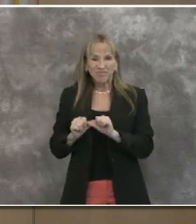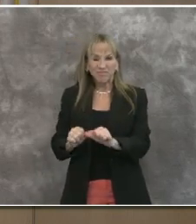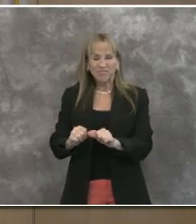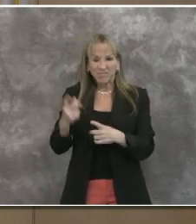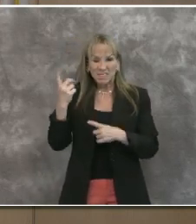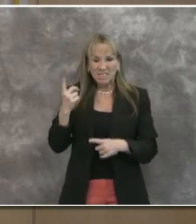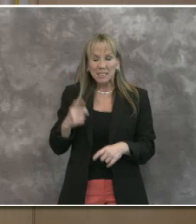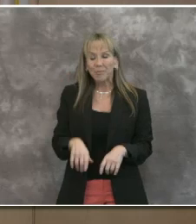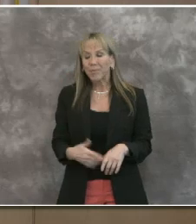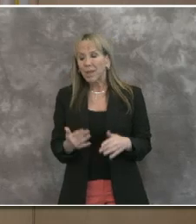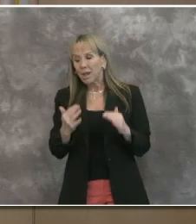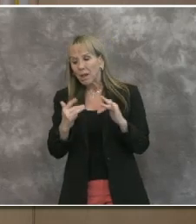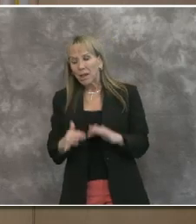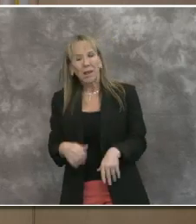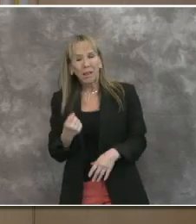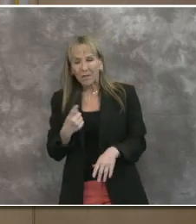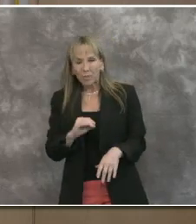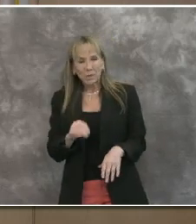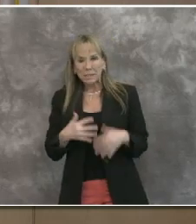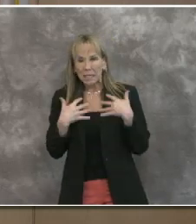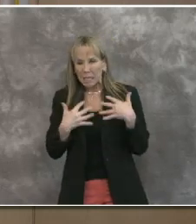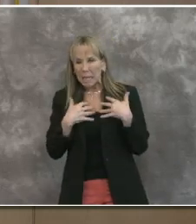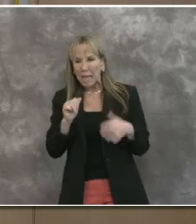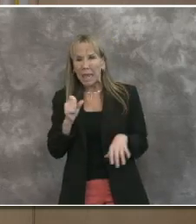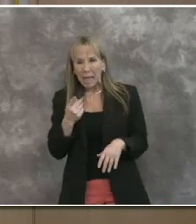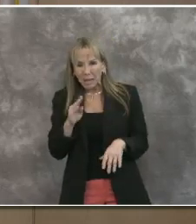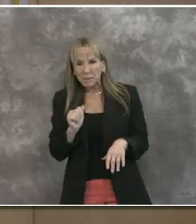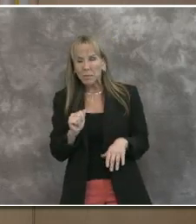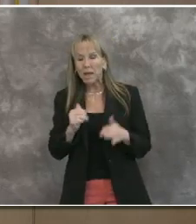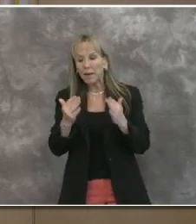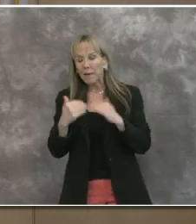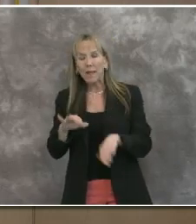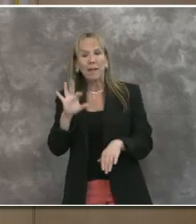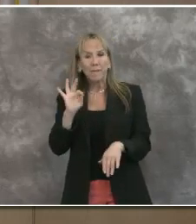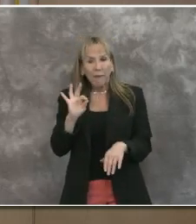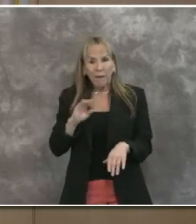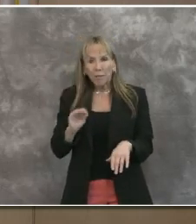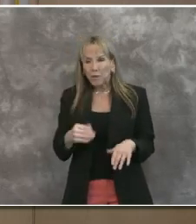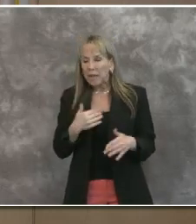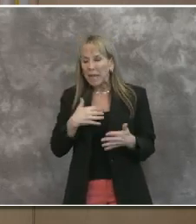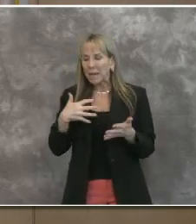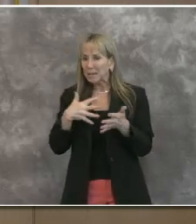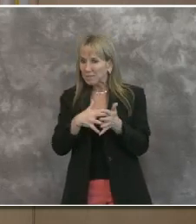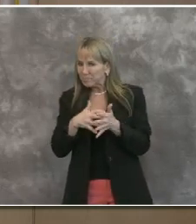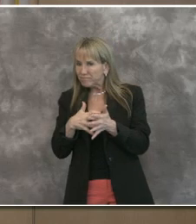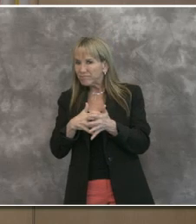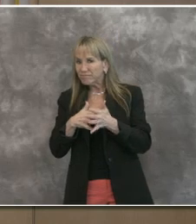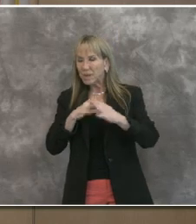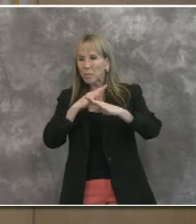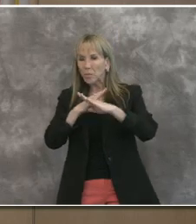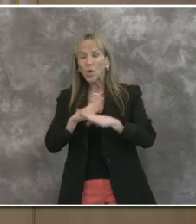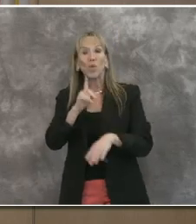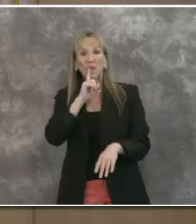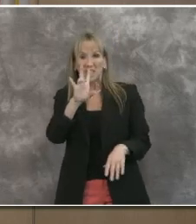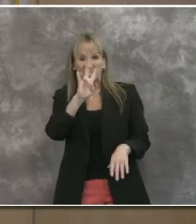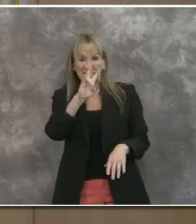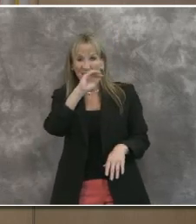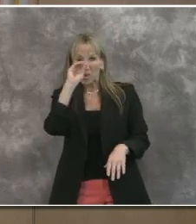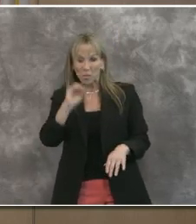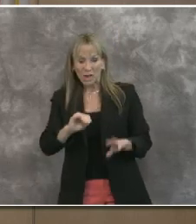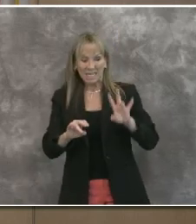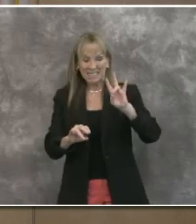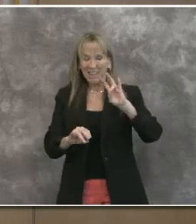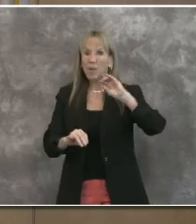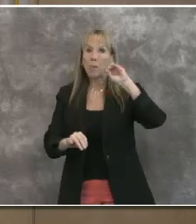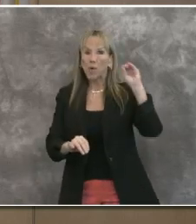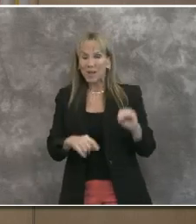11% had COPD or asthma, 9% were immune compromised. Actually, 7% of the patients, the only